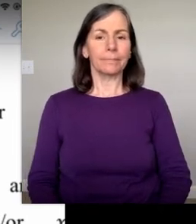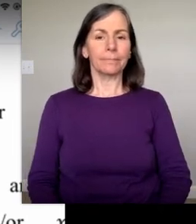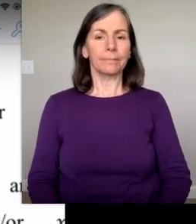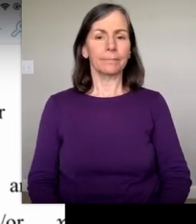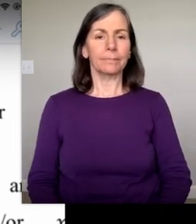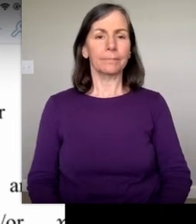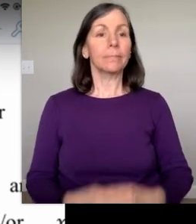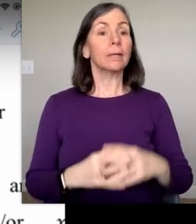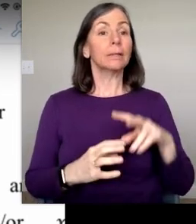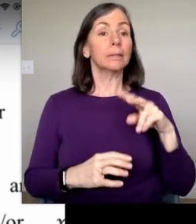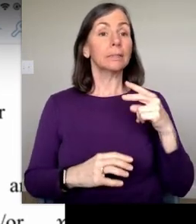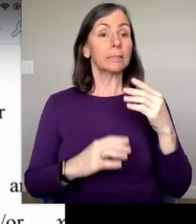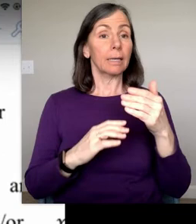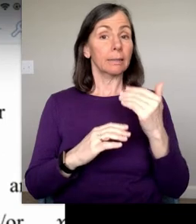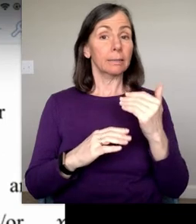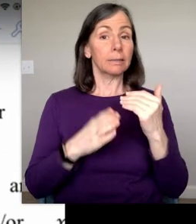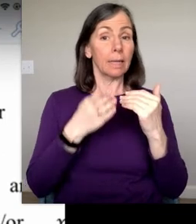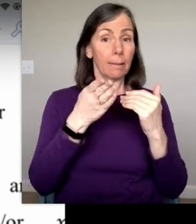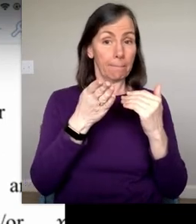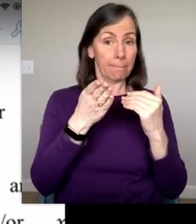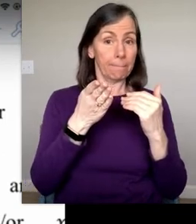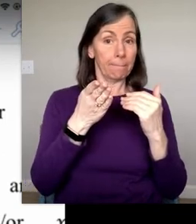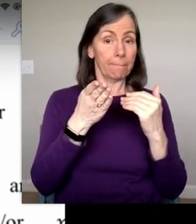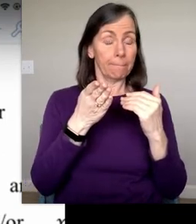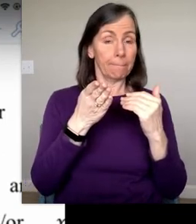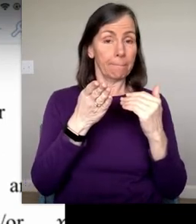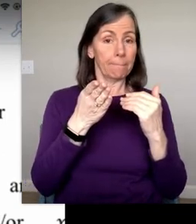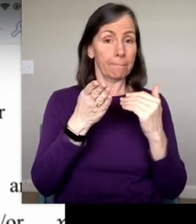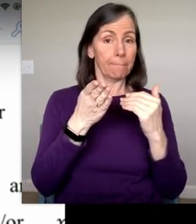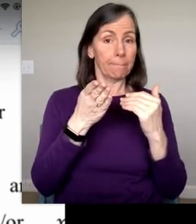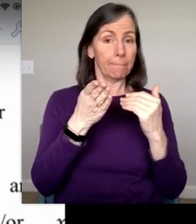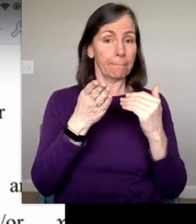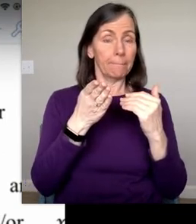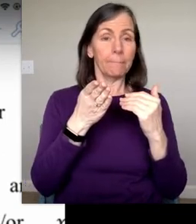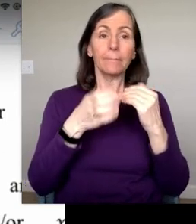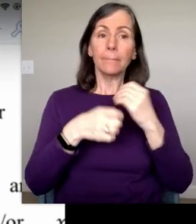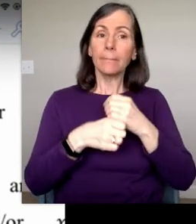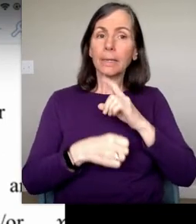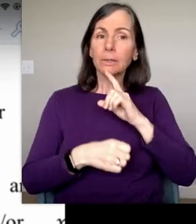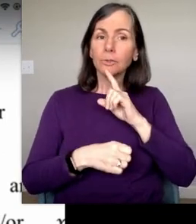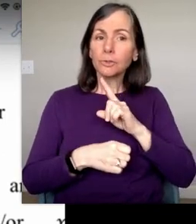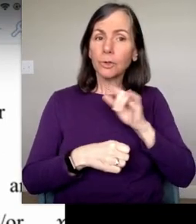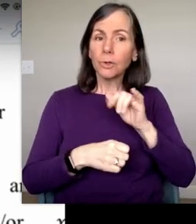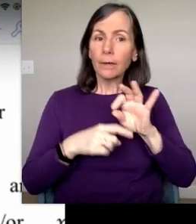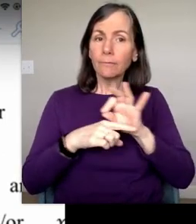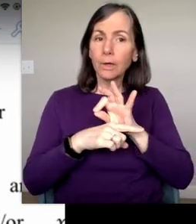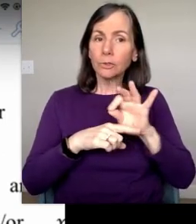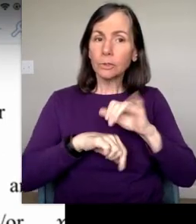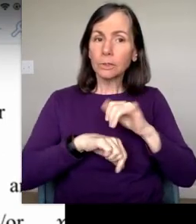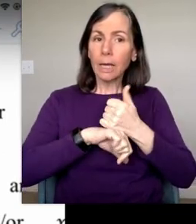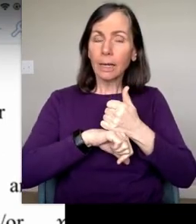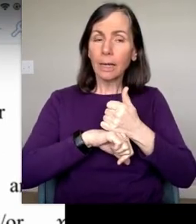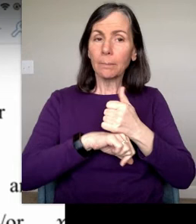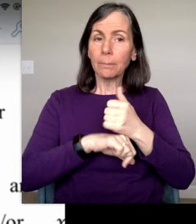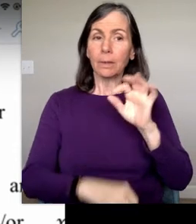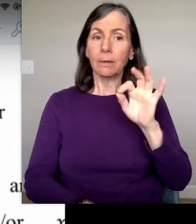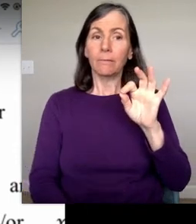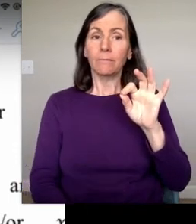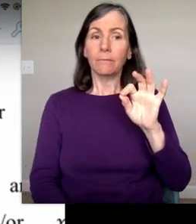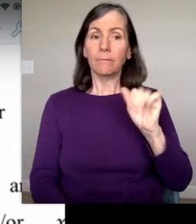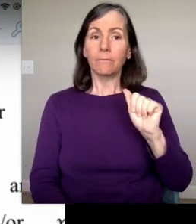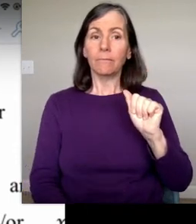Step 2 says, make sure your function is in factored form.